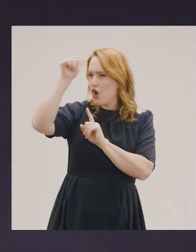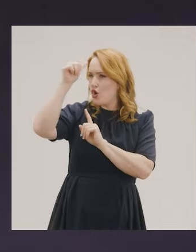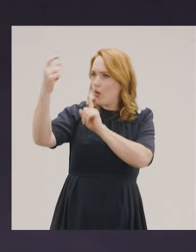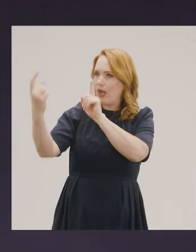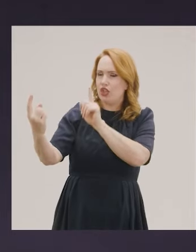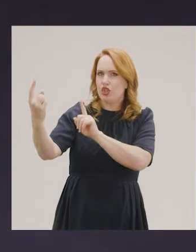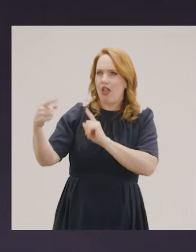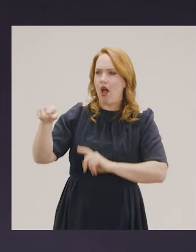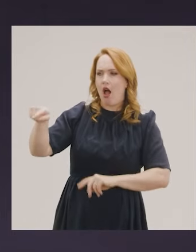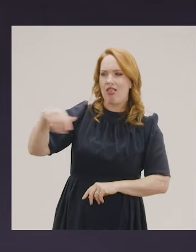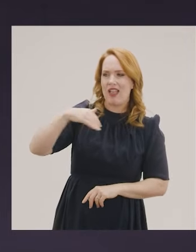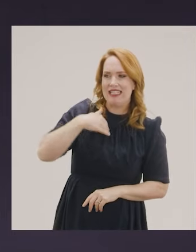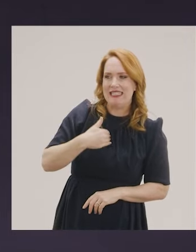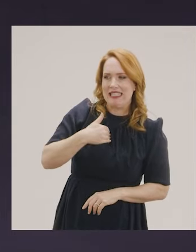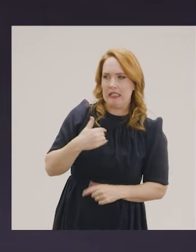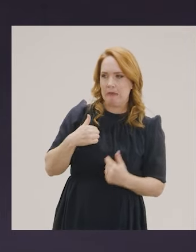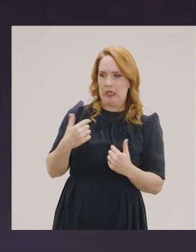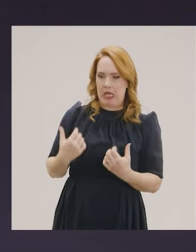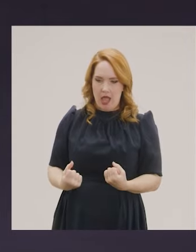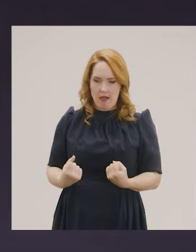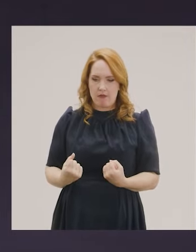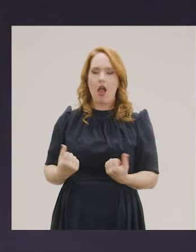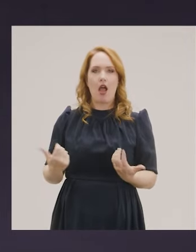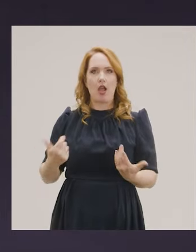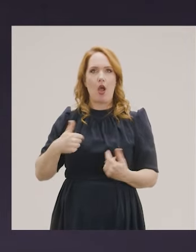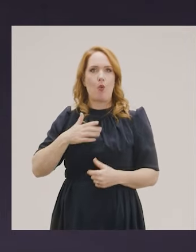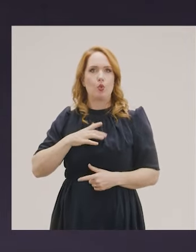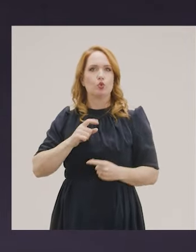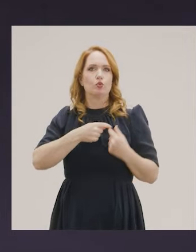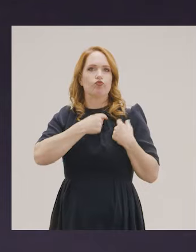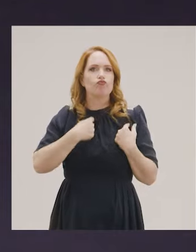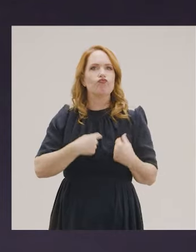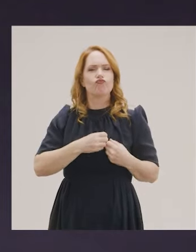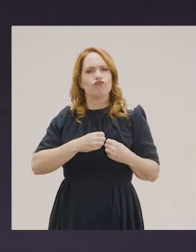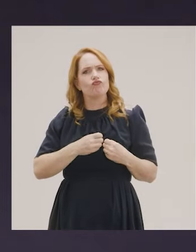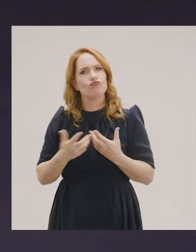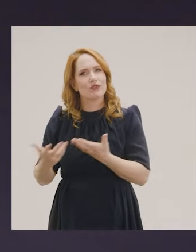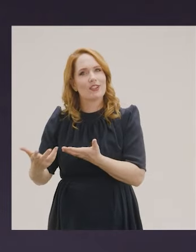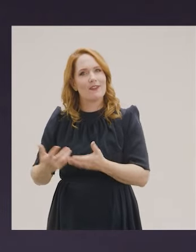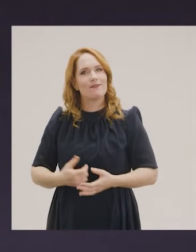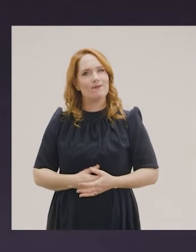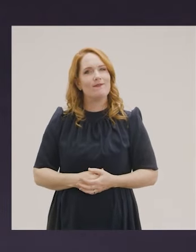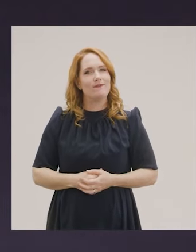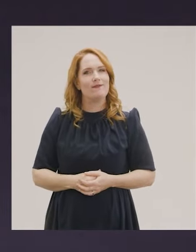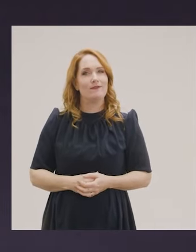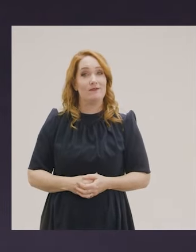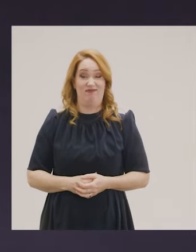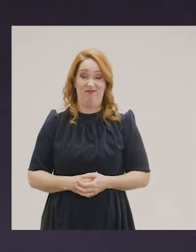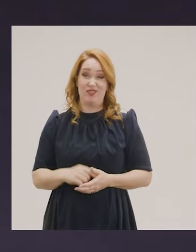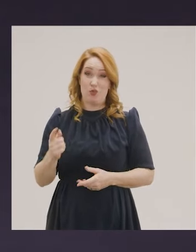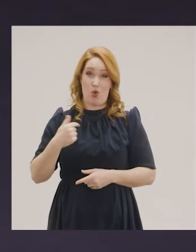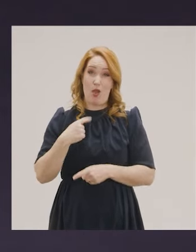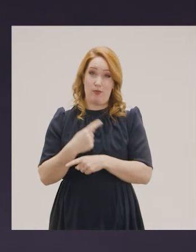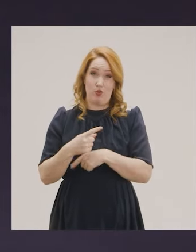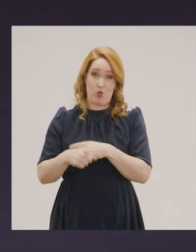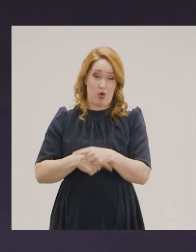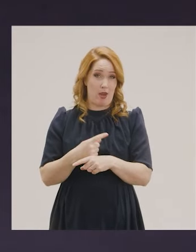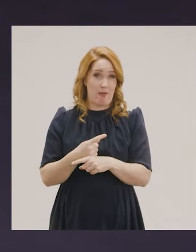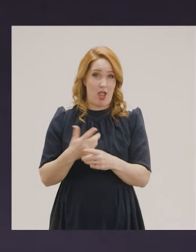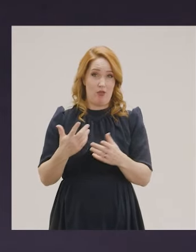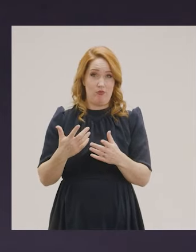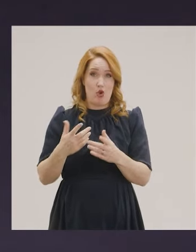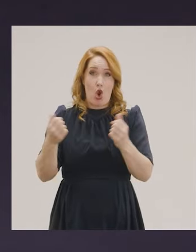people that are in need, and people say, I would like to do something radical to help you. And that's what I'm talking